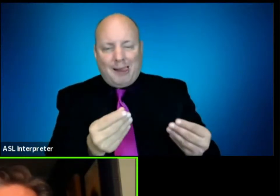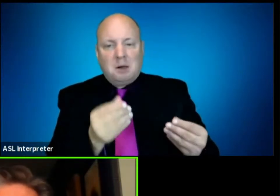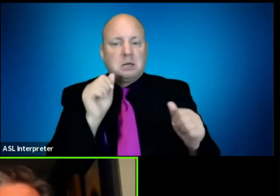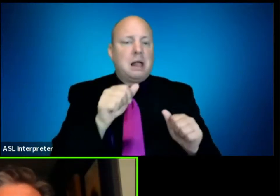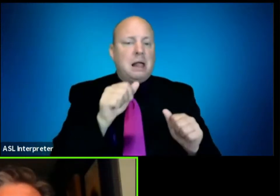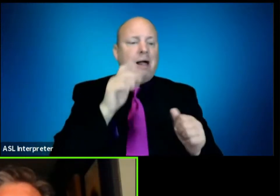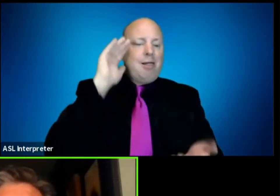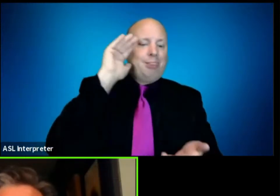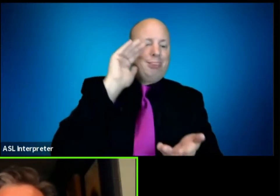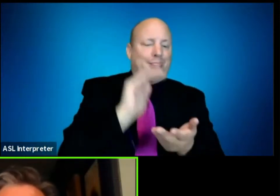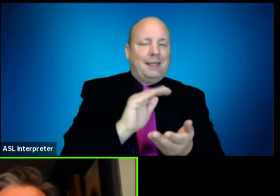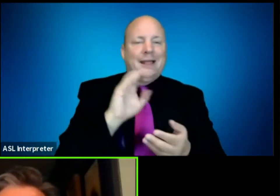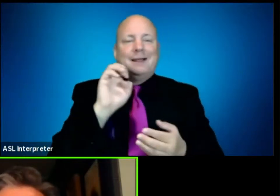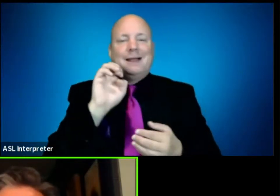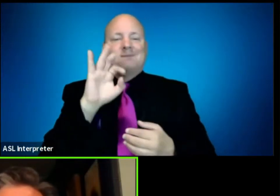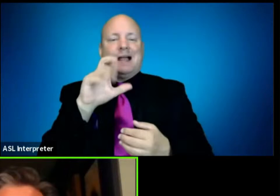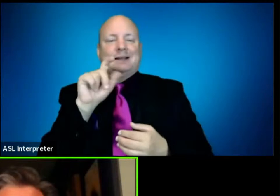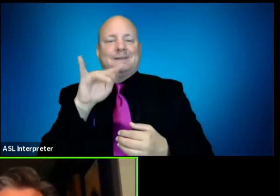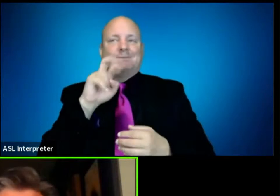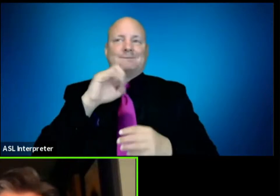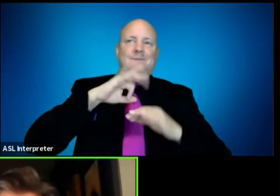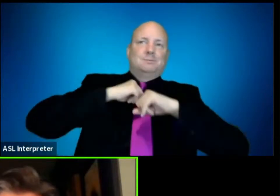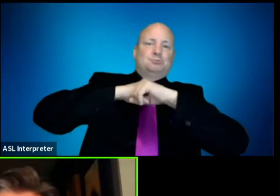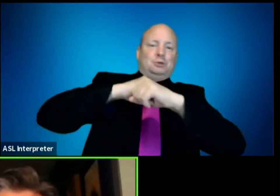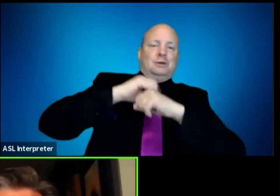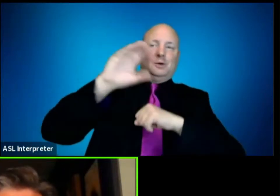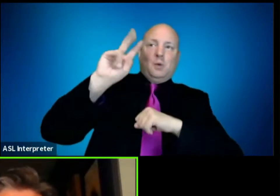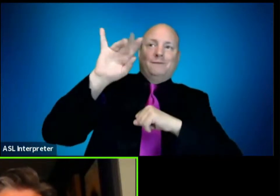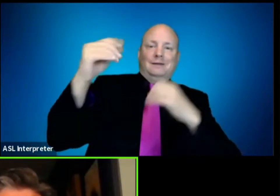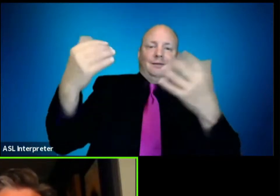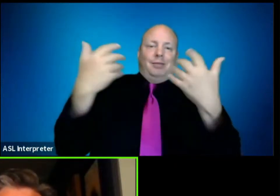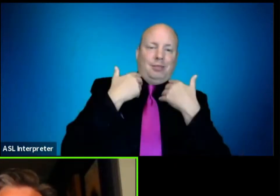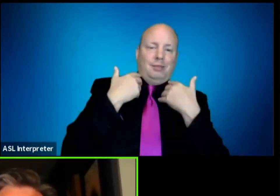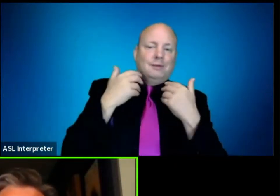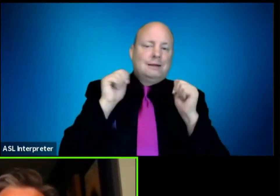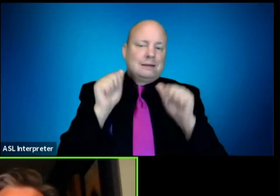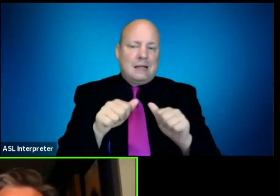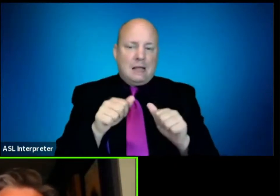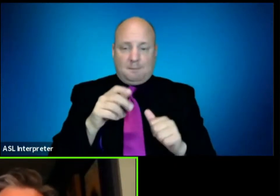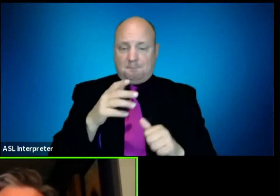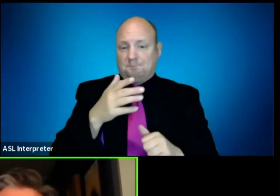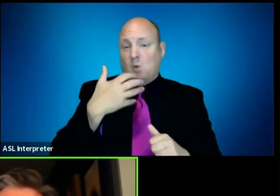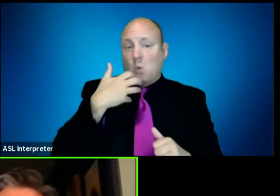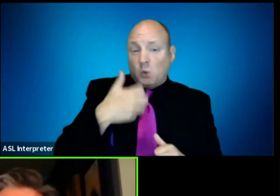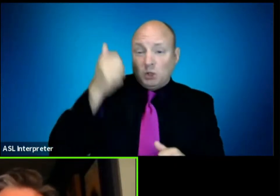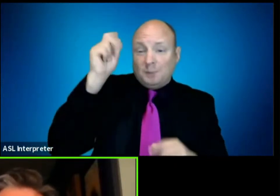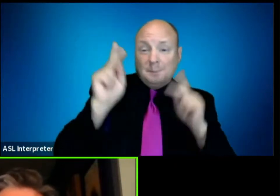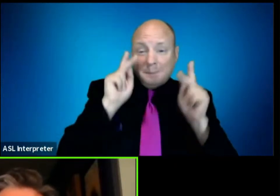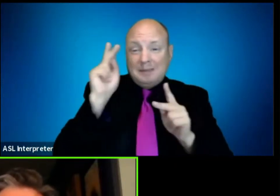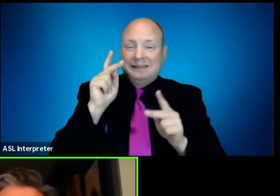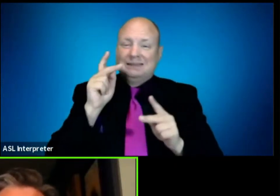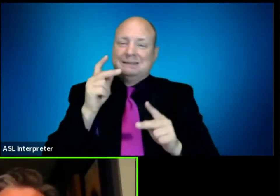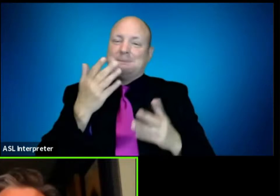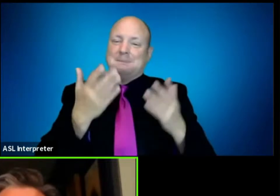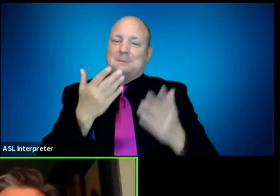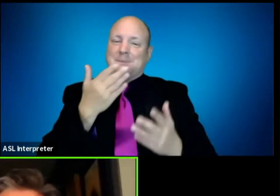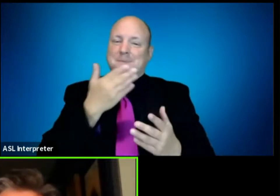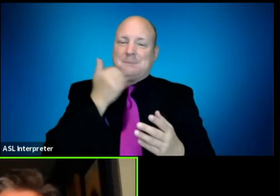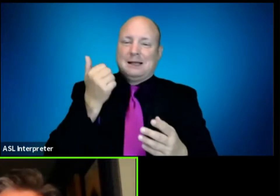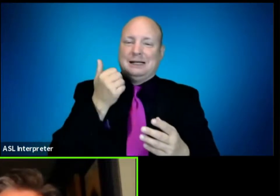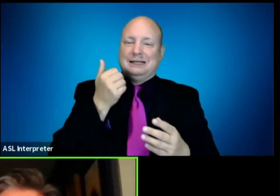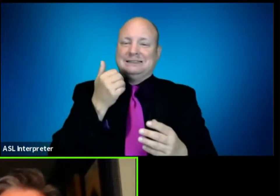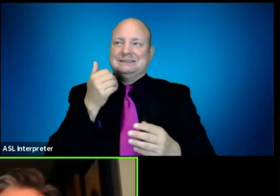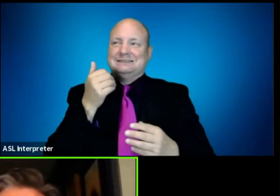pandemic, making up a great proportion of our hospitalizations and deaths. And so I would anticipate that as the research